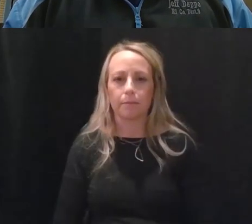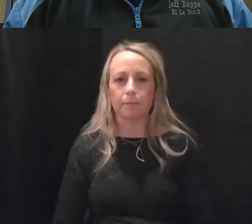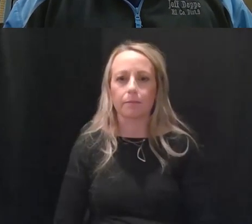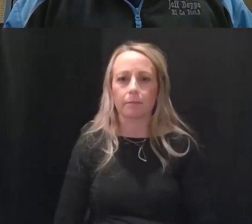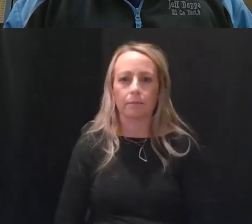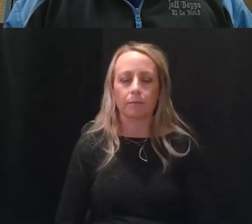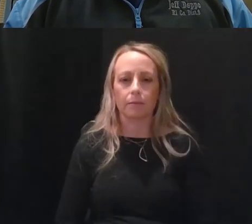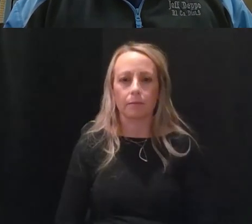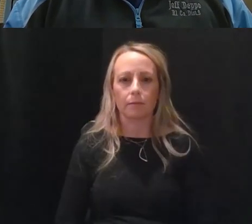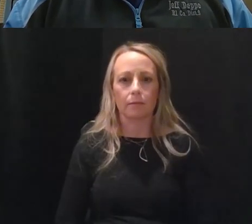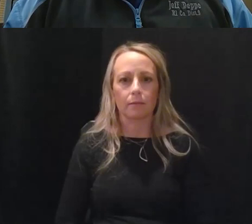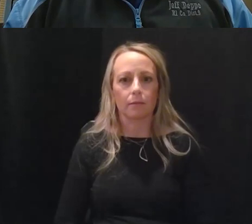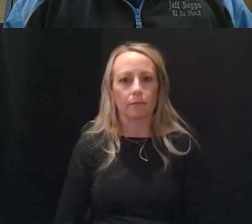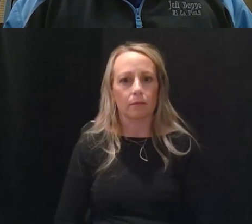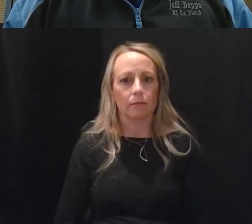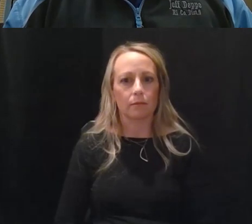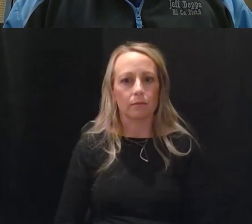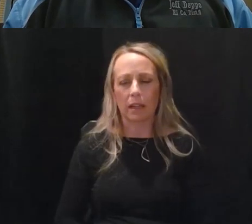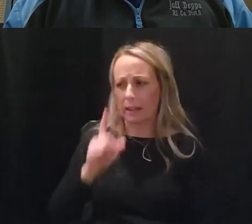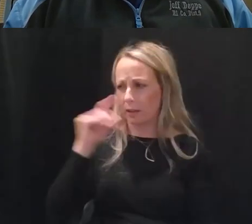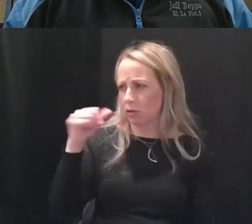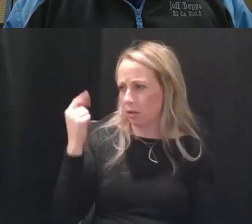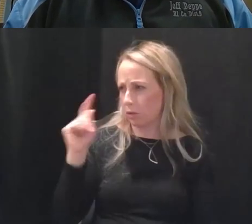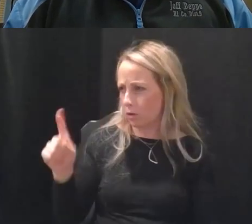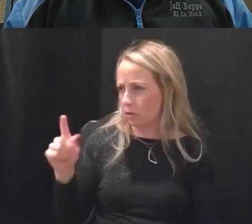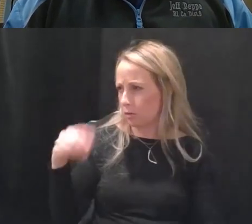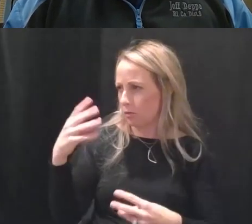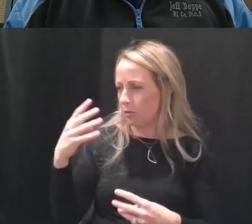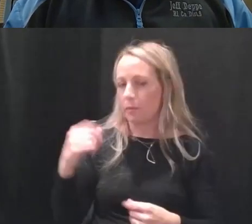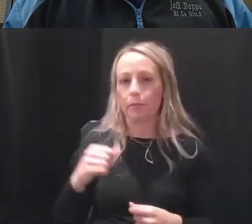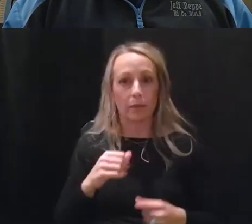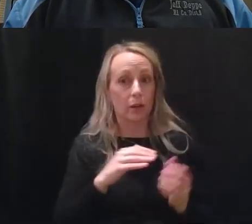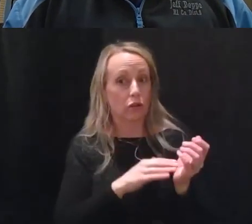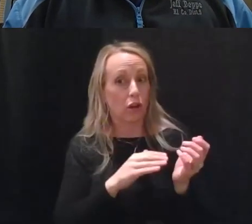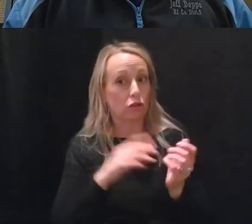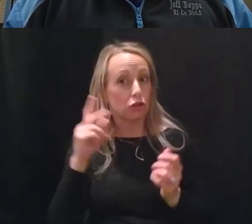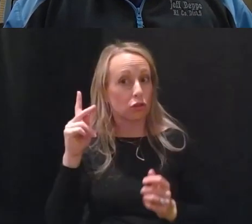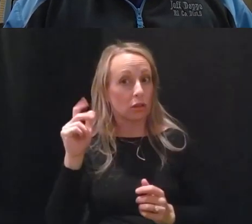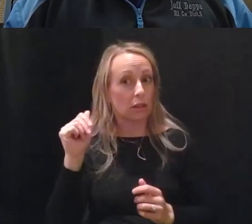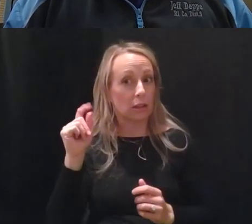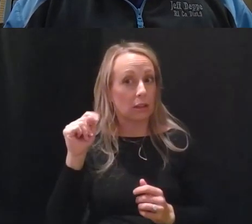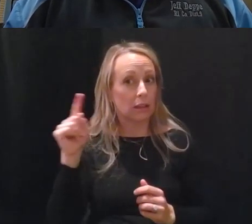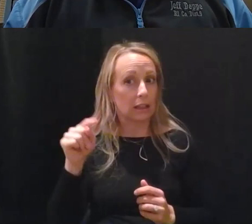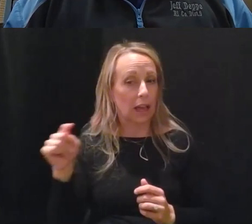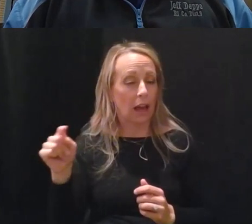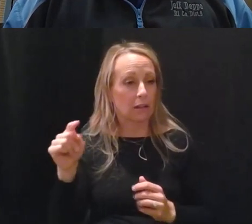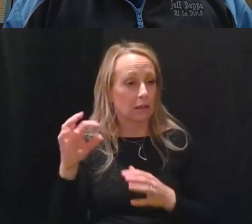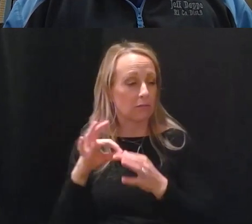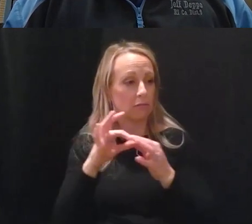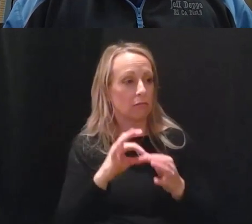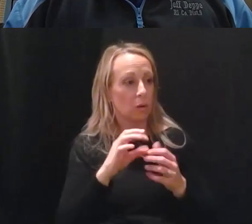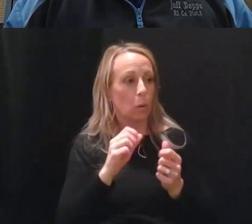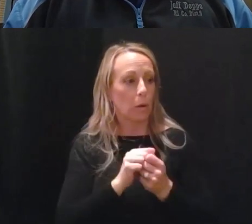And then I think there's another question there. Yes, Dr. Katz, do you want to say anything in connection to that about the convalescent